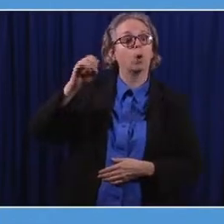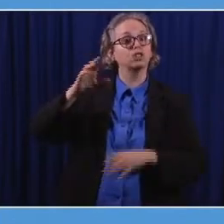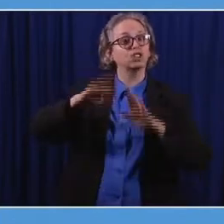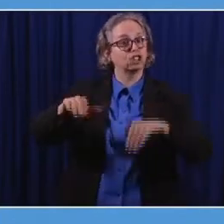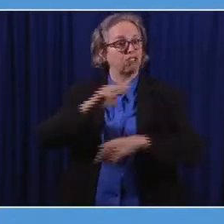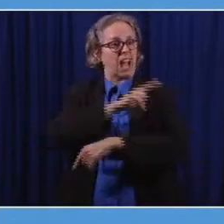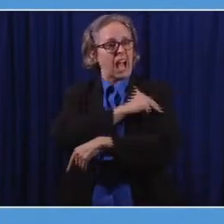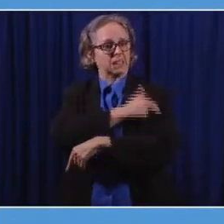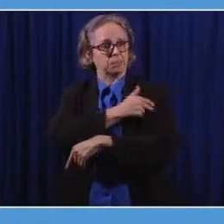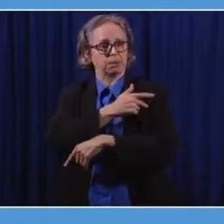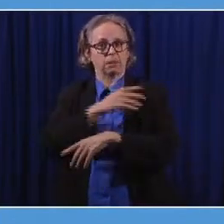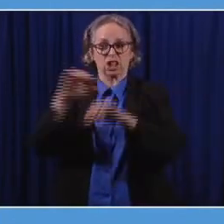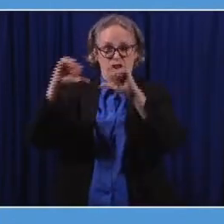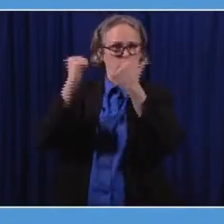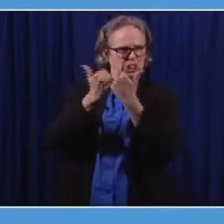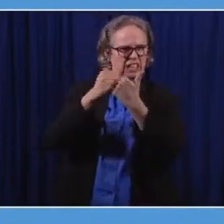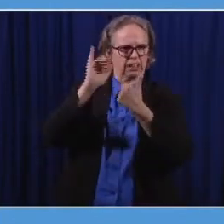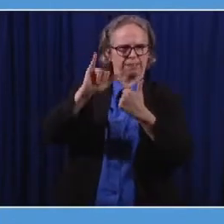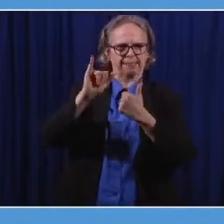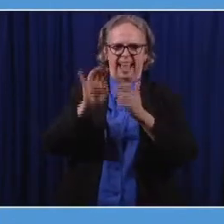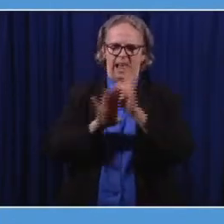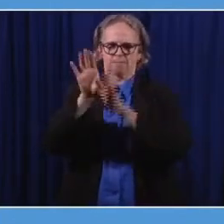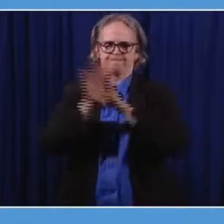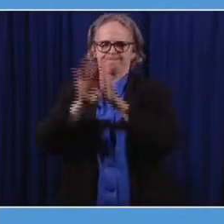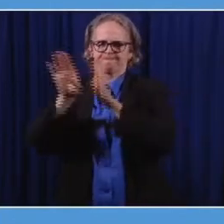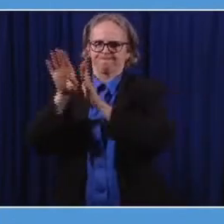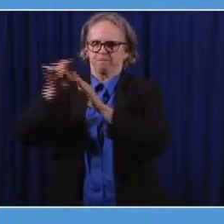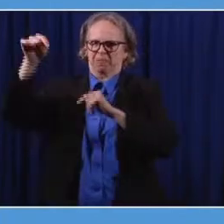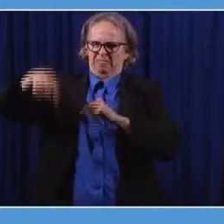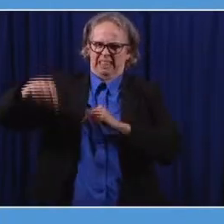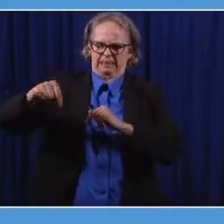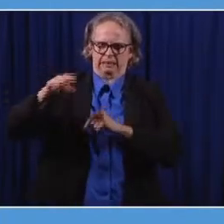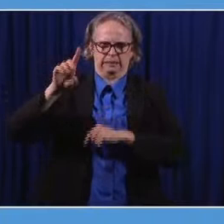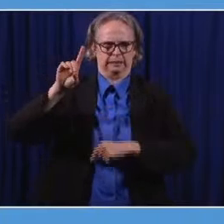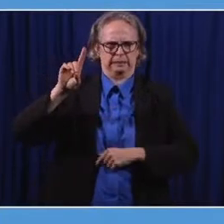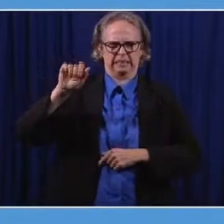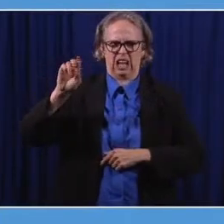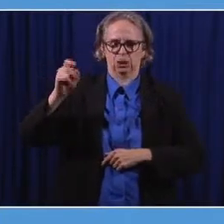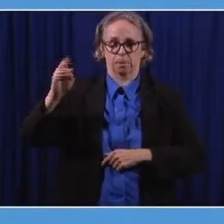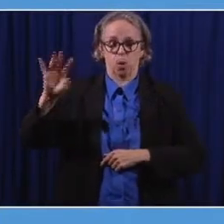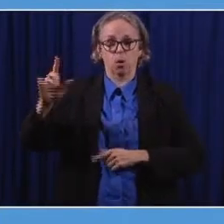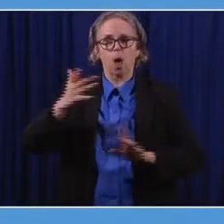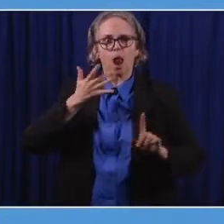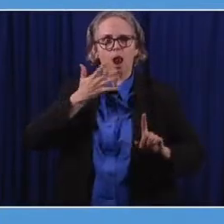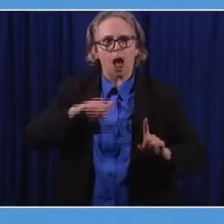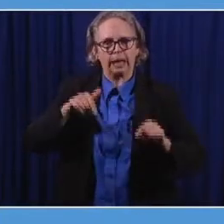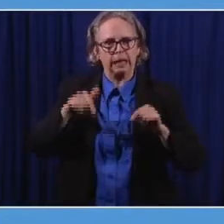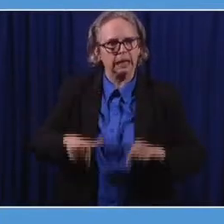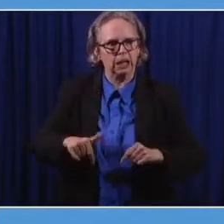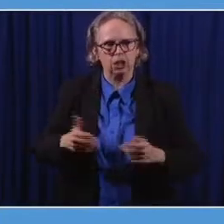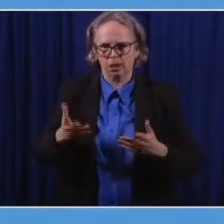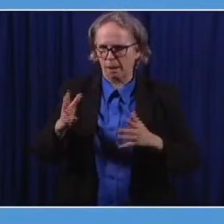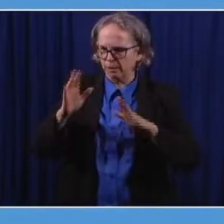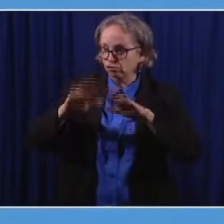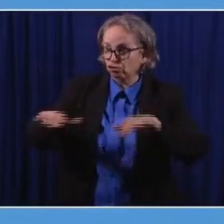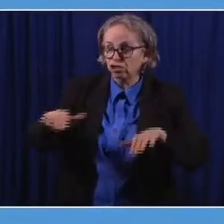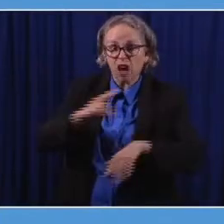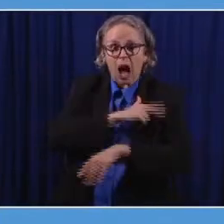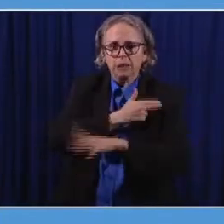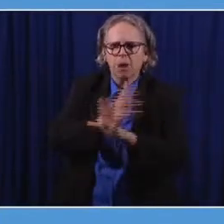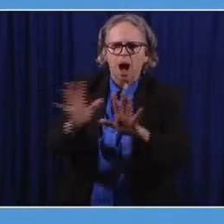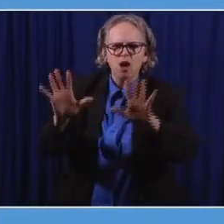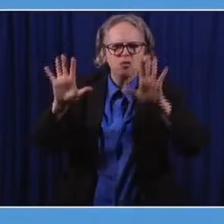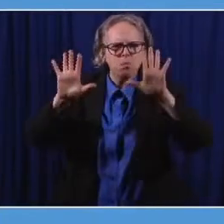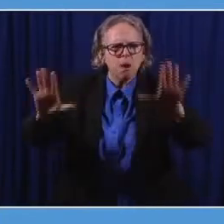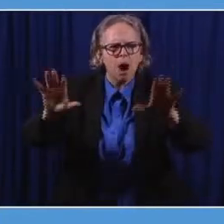in Ohio with some amazing children's hospitals. Sometimes we take them for granted until we have to take a child there or a grandchild goes there,